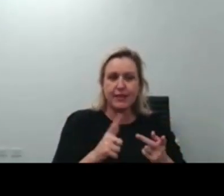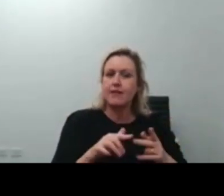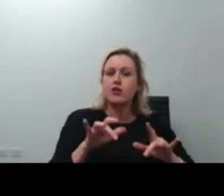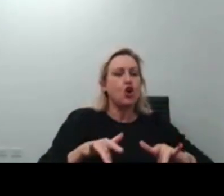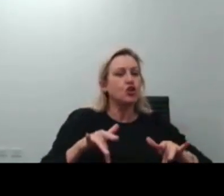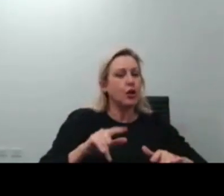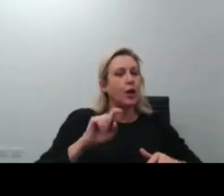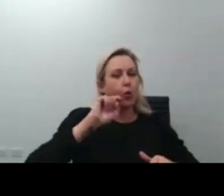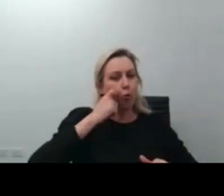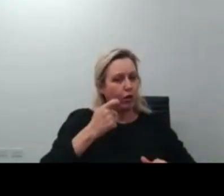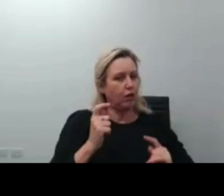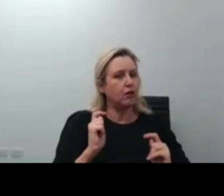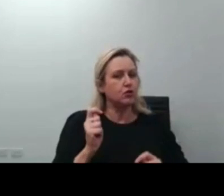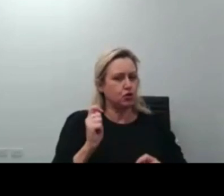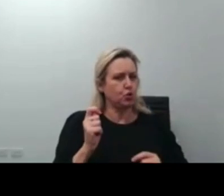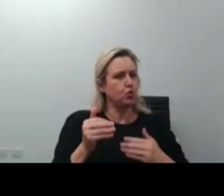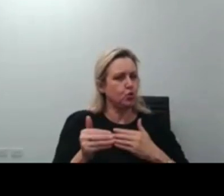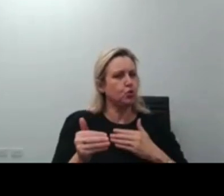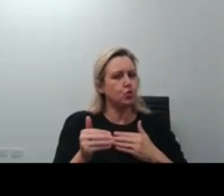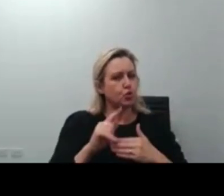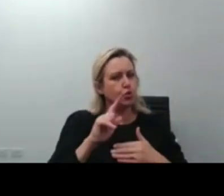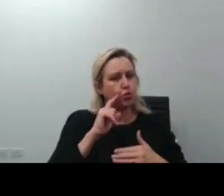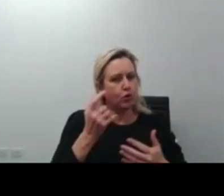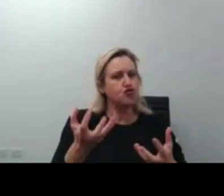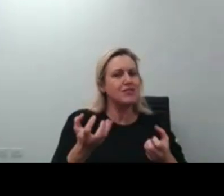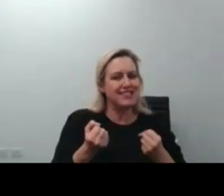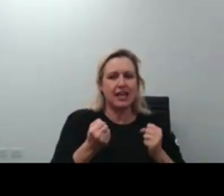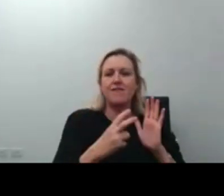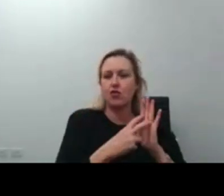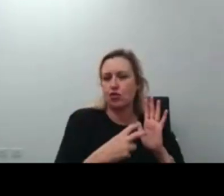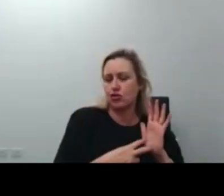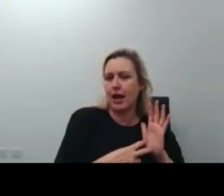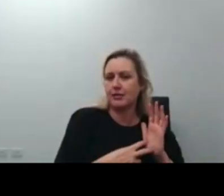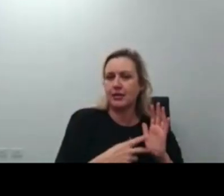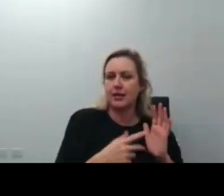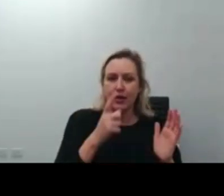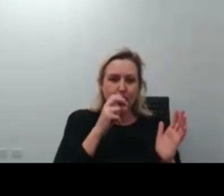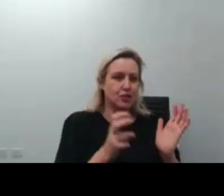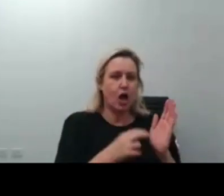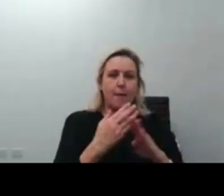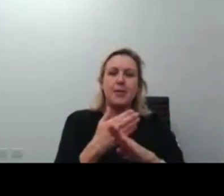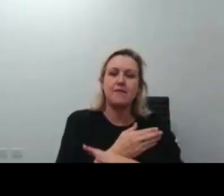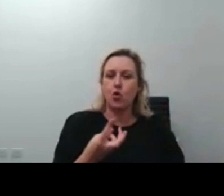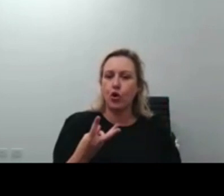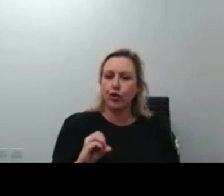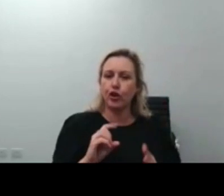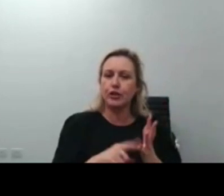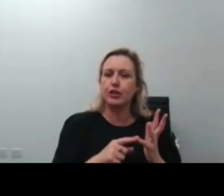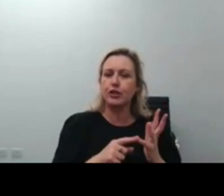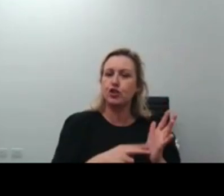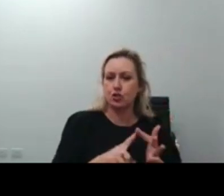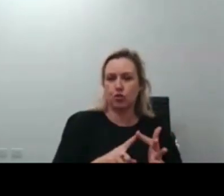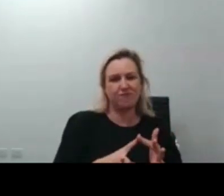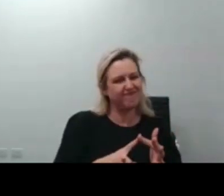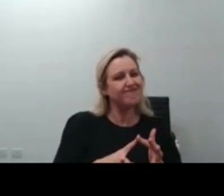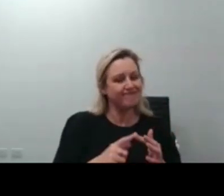through in the not too distant future for signing before 30 June. So that's obviously a big piece of work